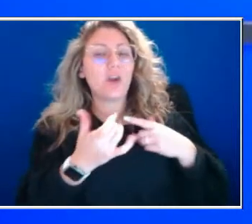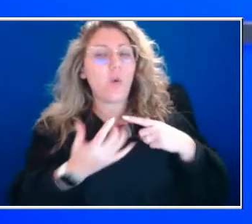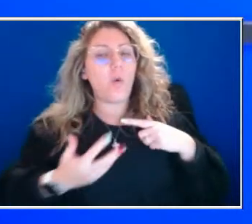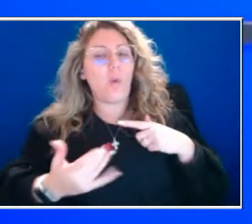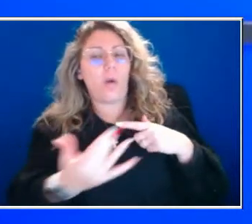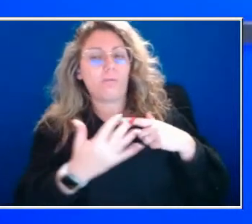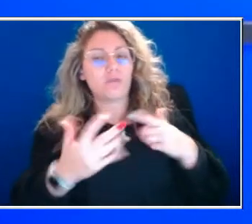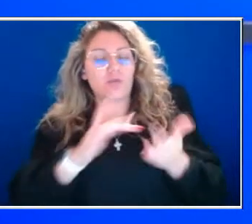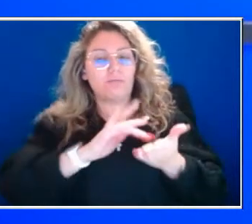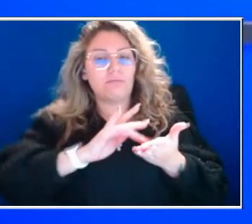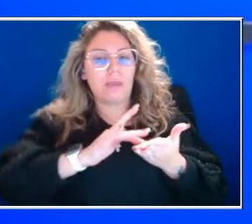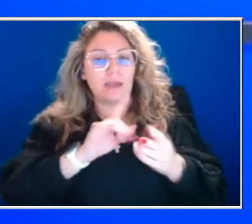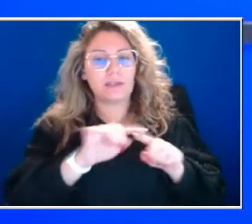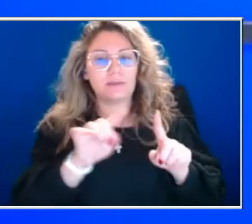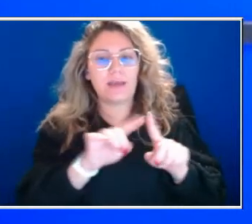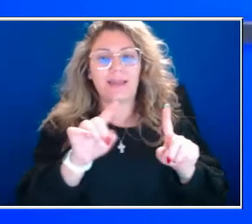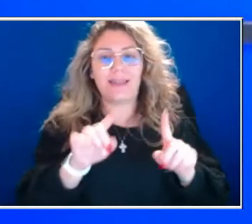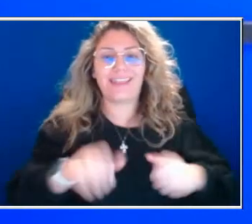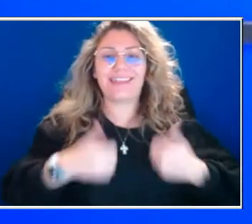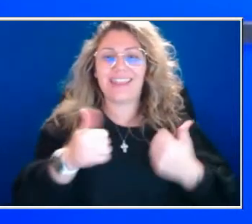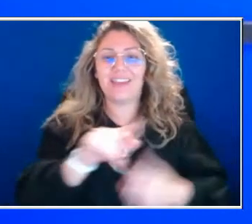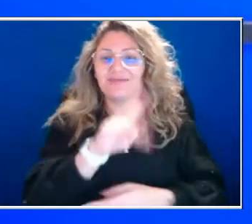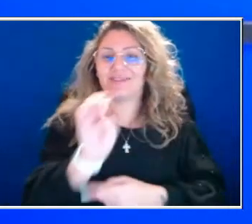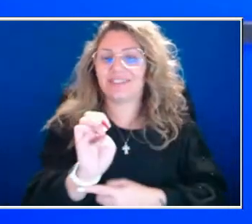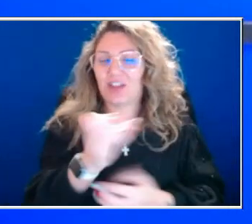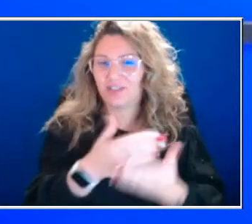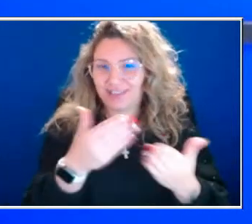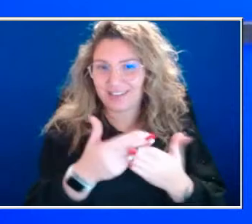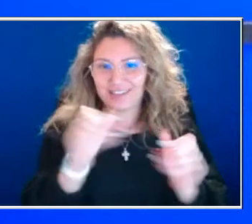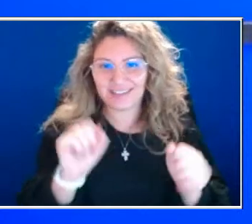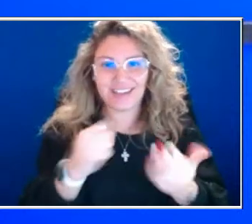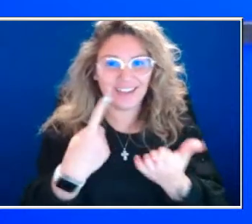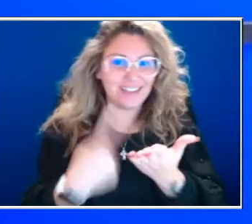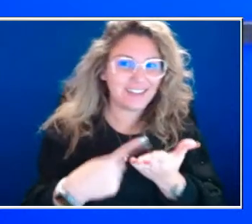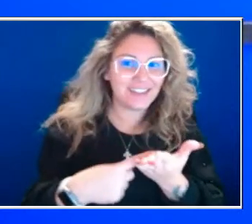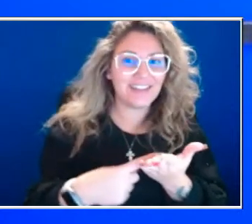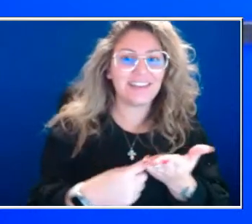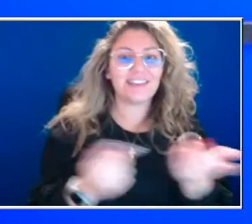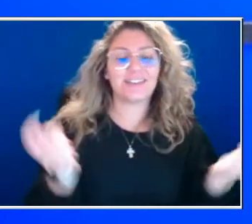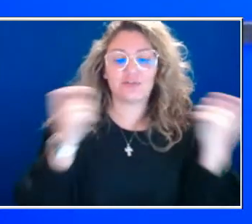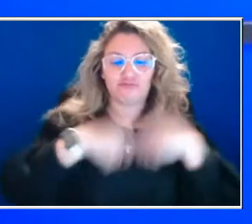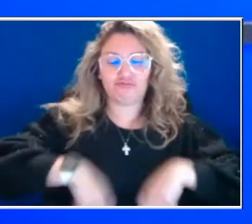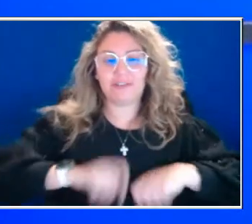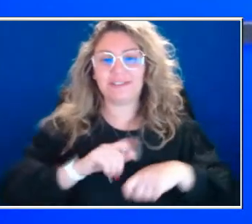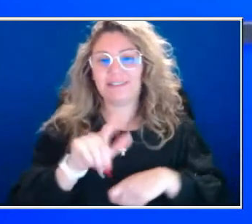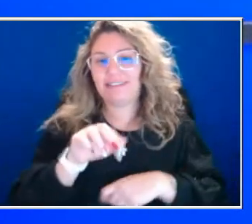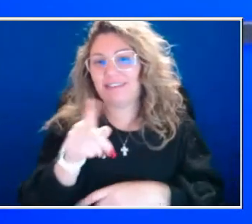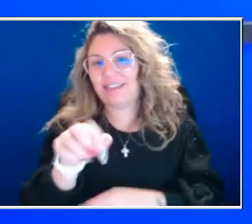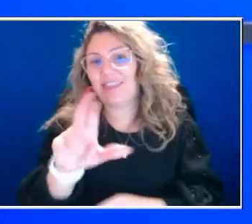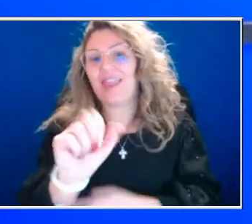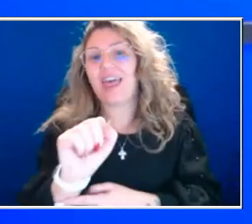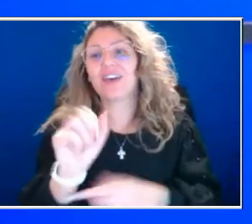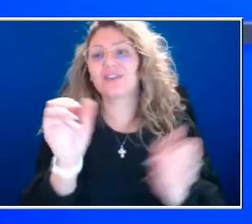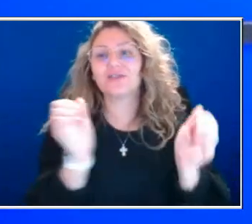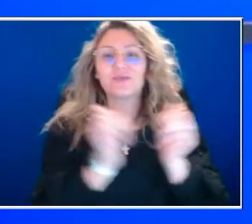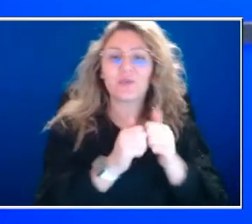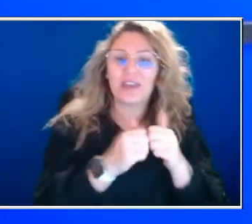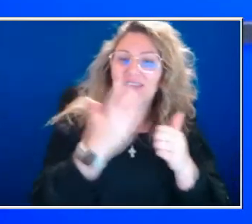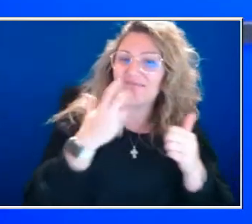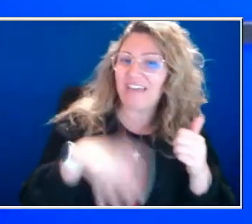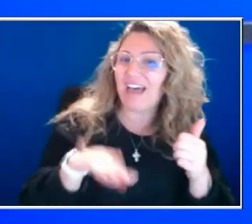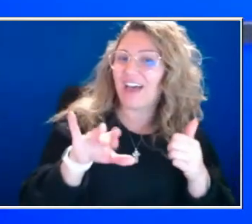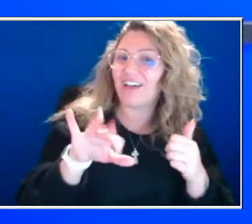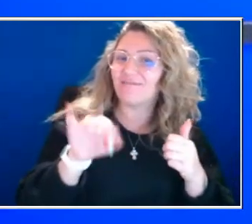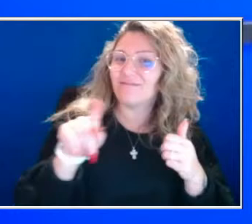some lifestyle things that we discuss. So dressing in layers is one for women with hot flashes. Keeping a fan close by,